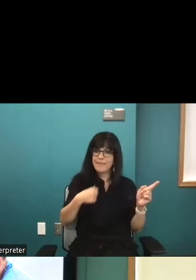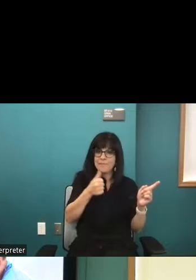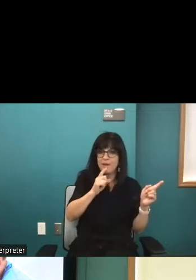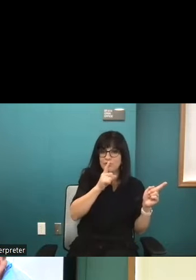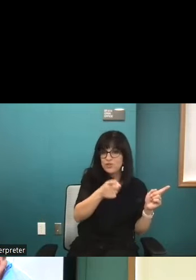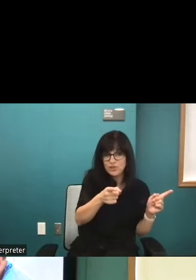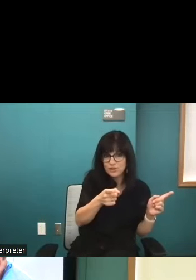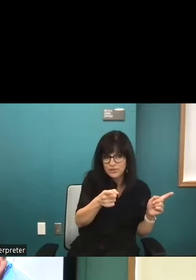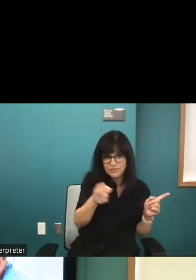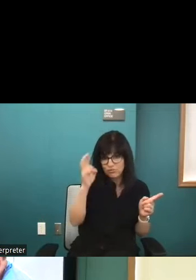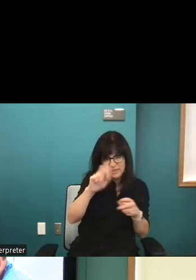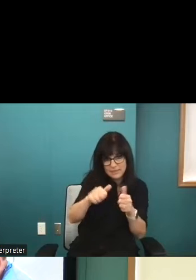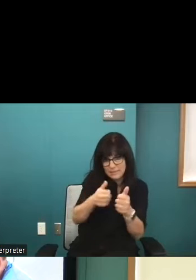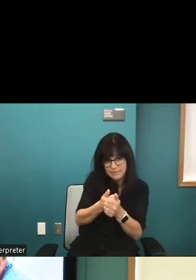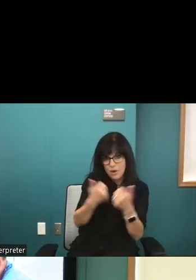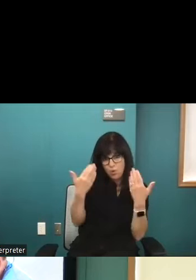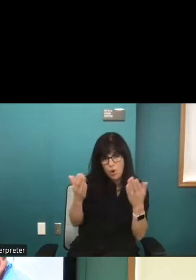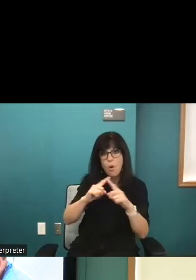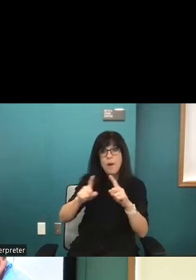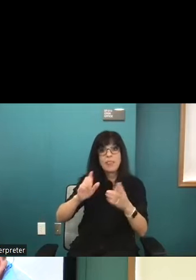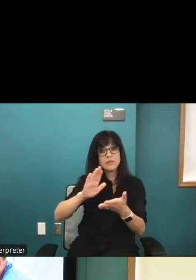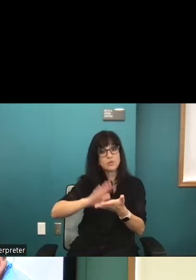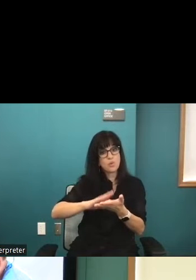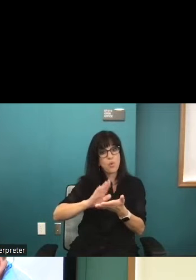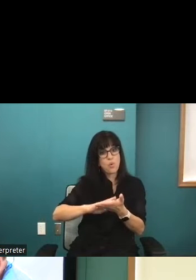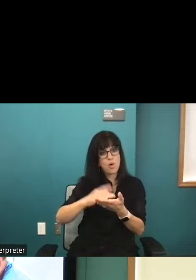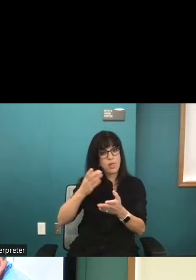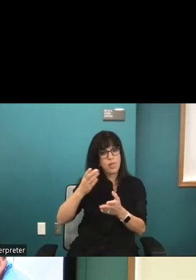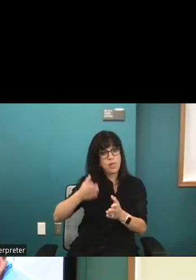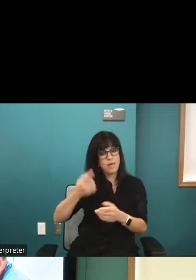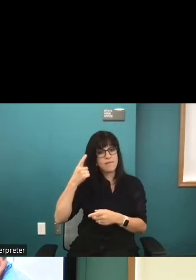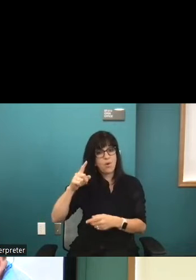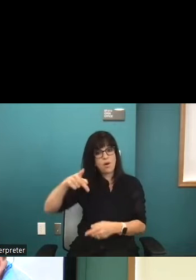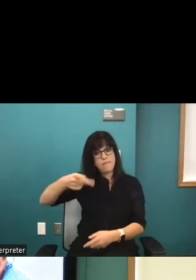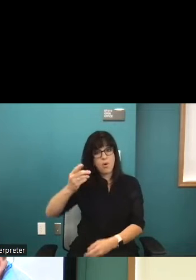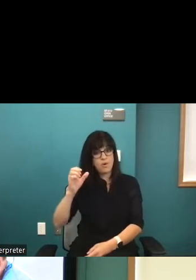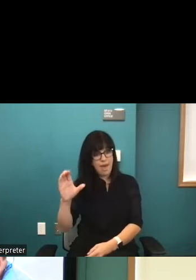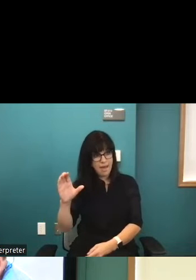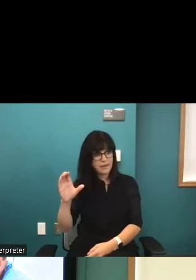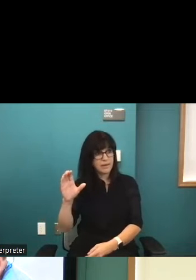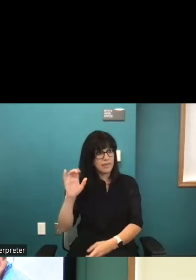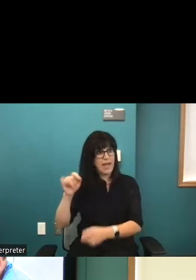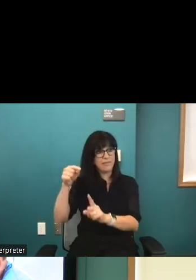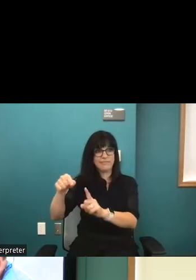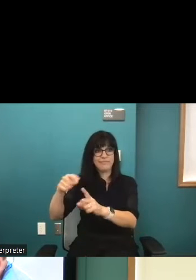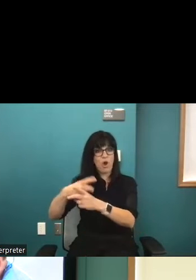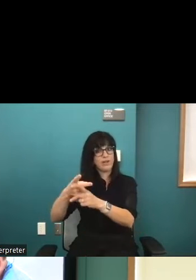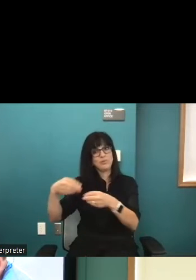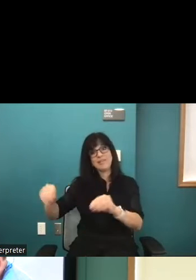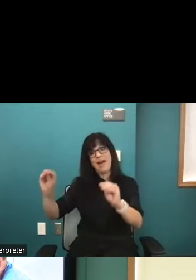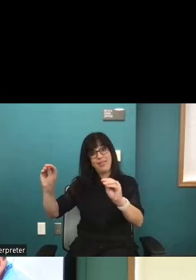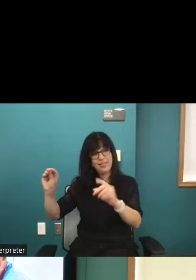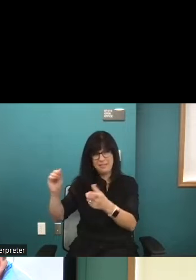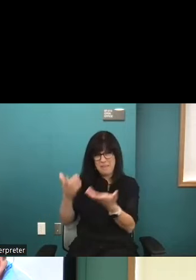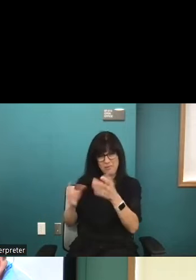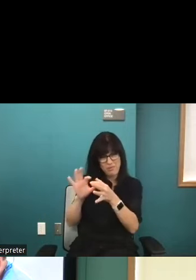sure the whole reasoning behind it. I just know that the school side of things for Phonak, so that they have a product to sell as well. I don't know if that